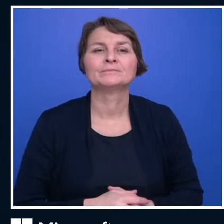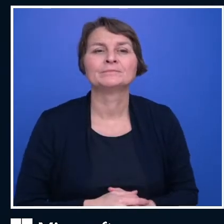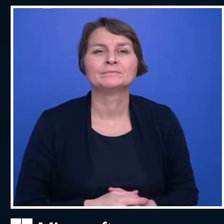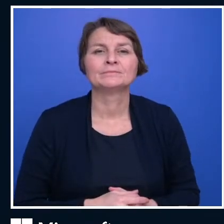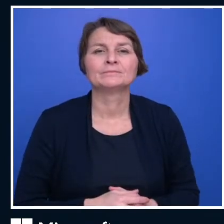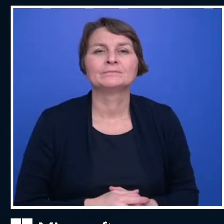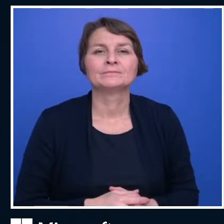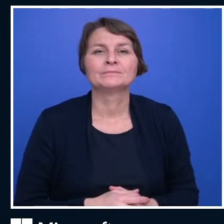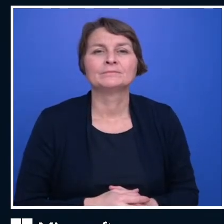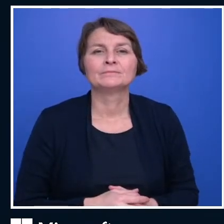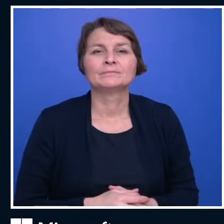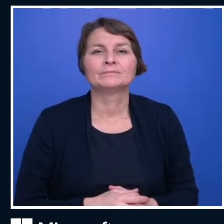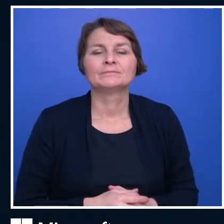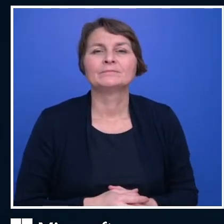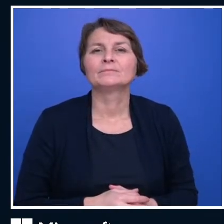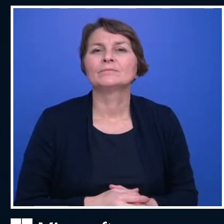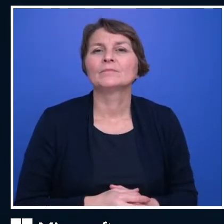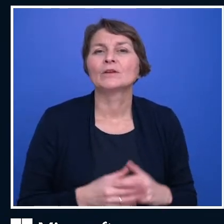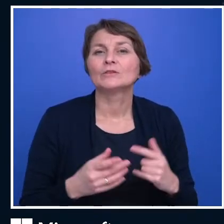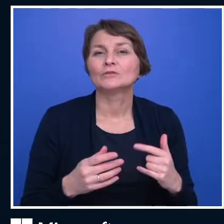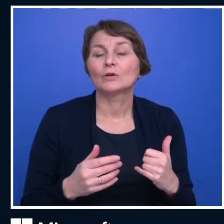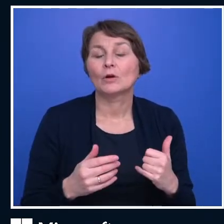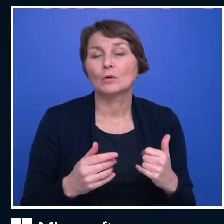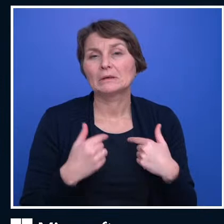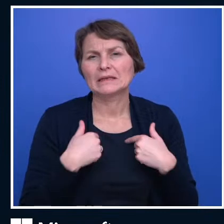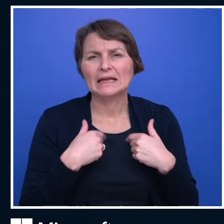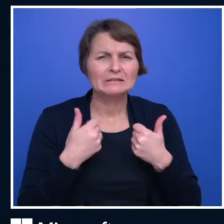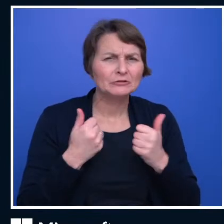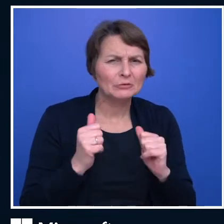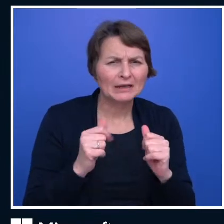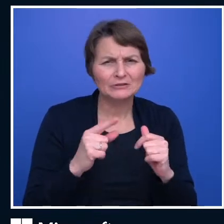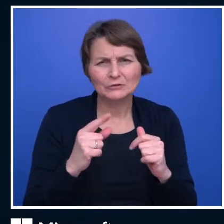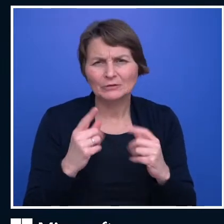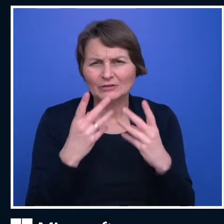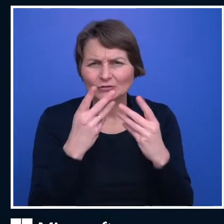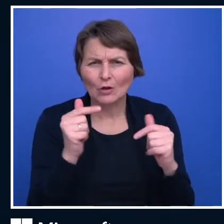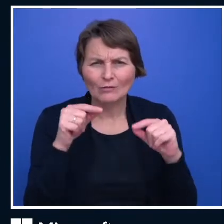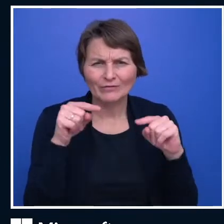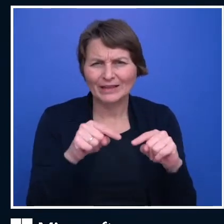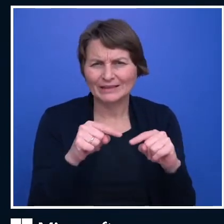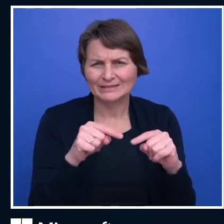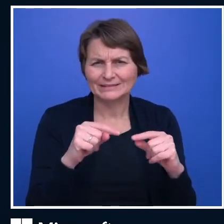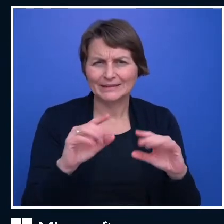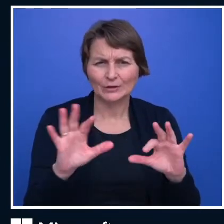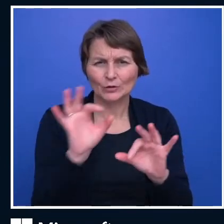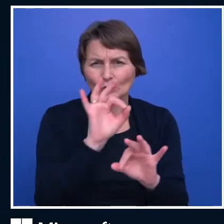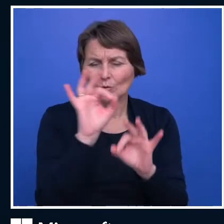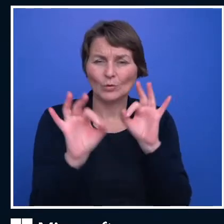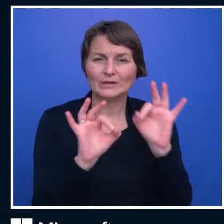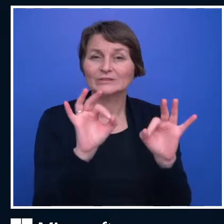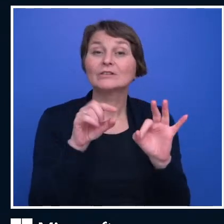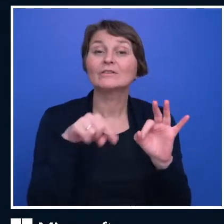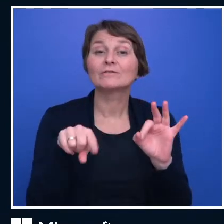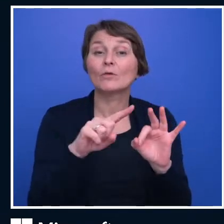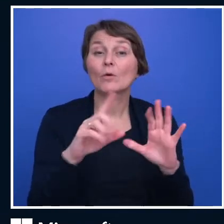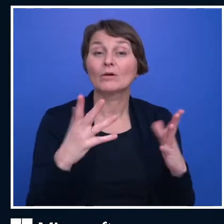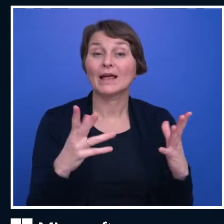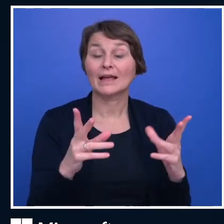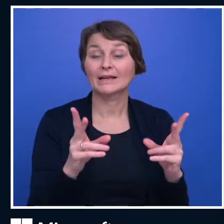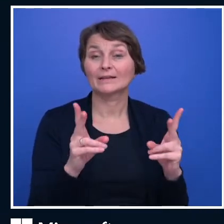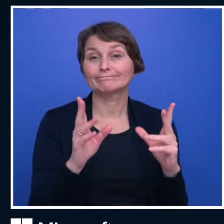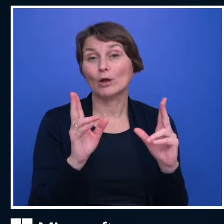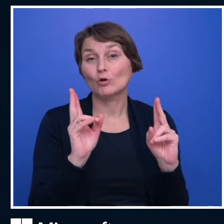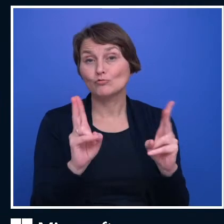your business use case you are trying to solve. So as an example, for a medical use case, you would most probably